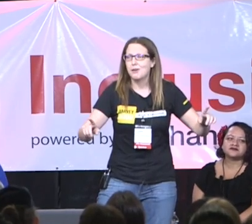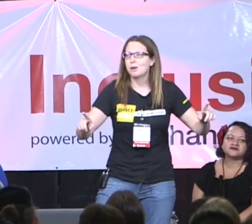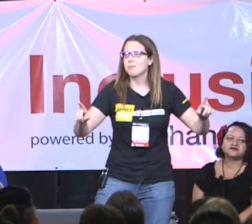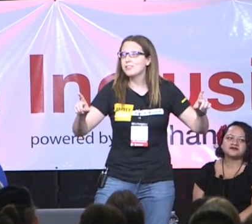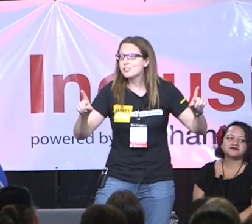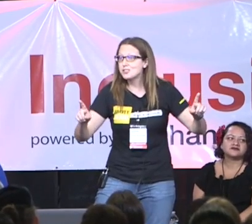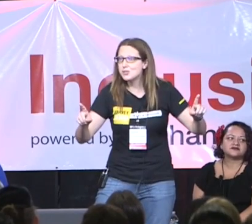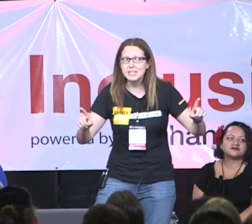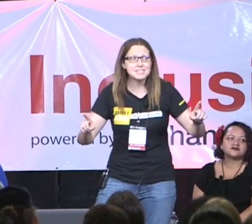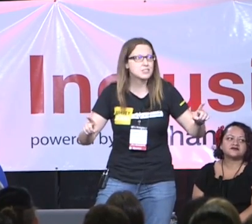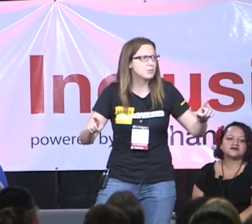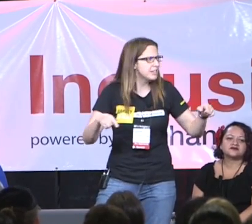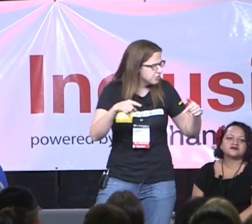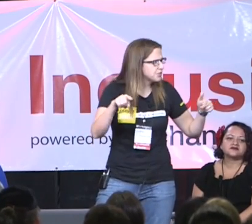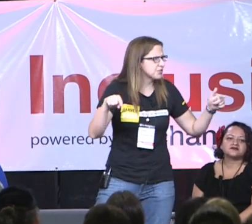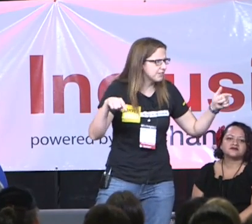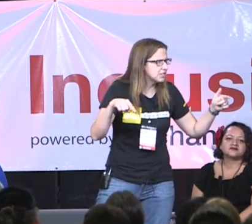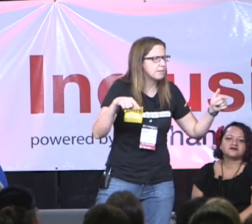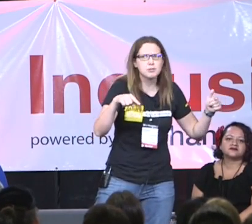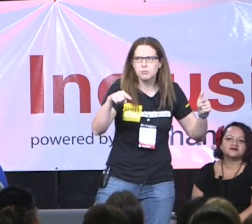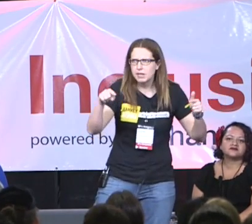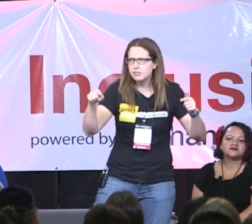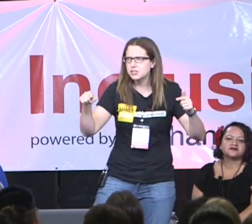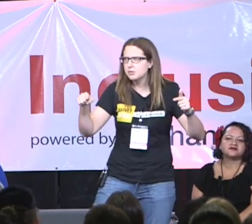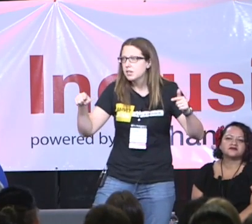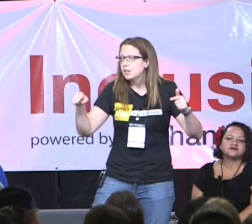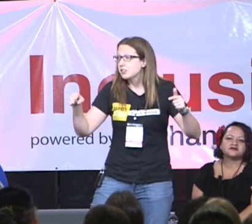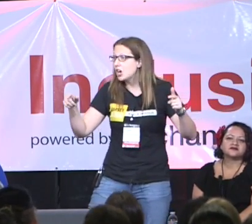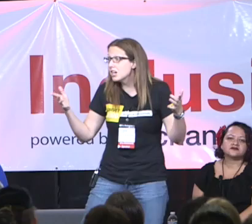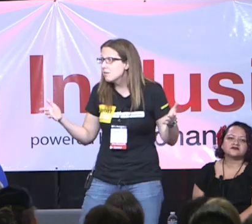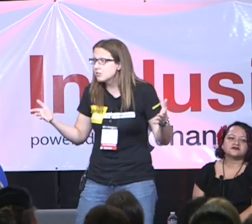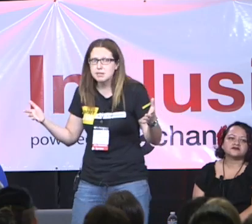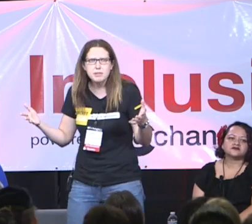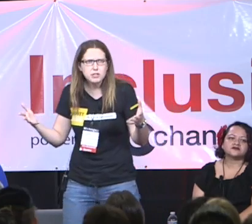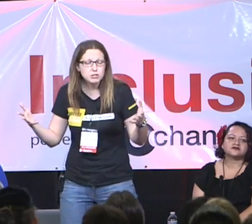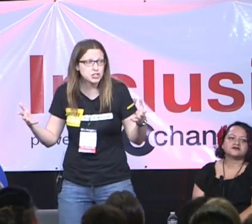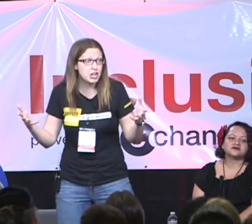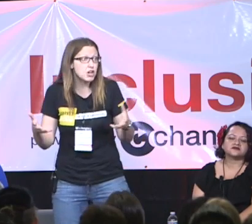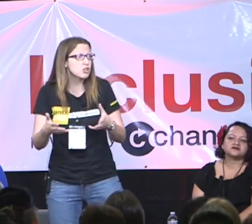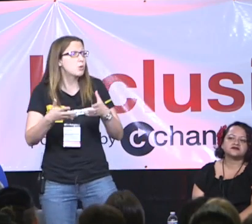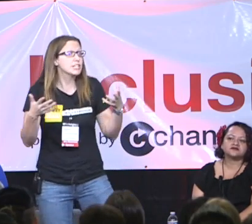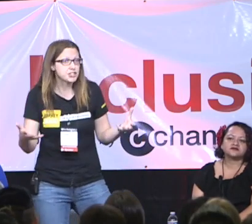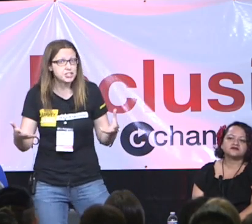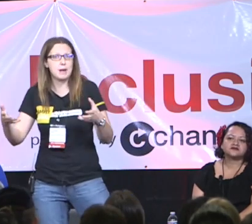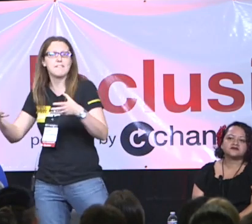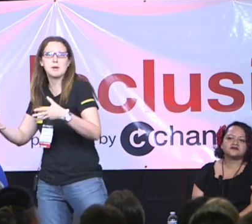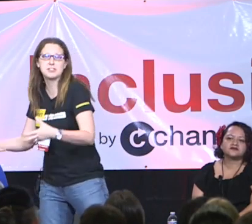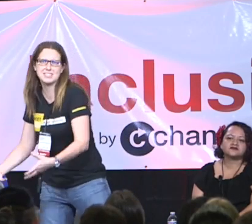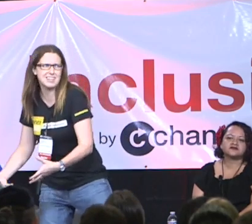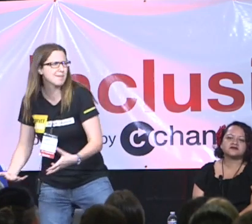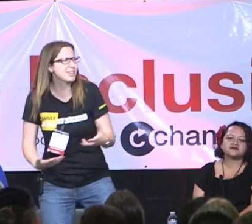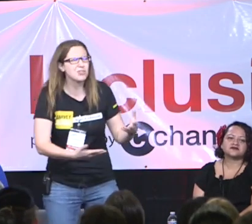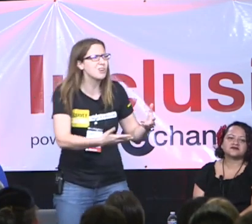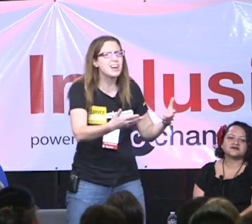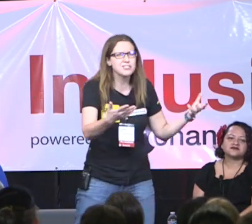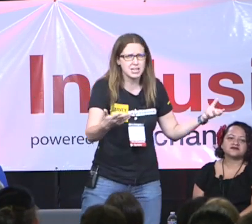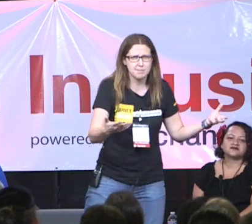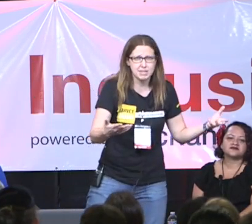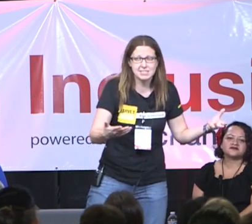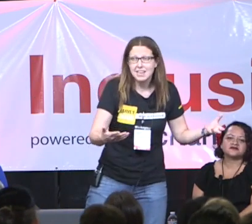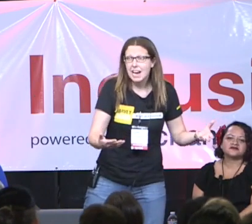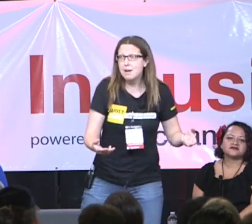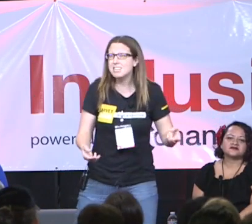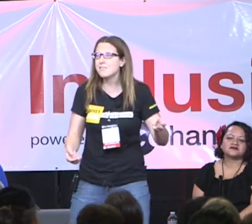yet, what I want you to do is to introduce yourself to the people around you, talk about some of those shared questions you have about this topic or